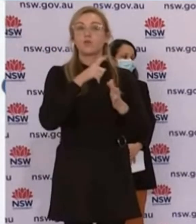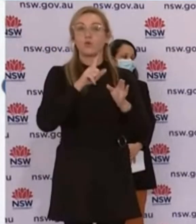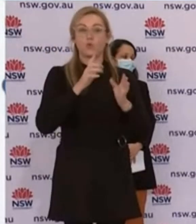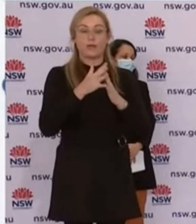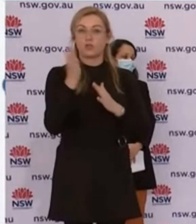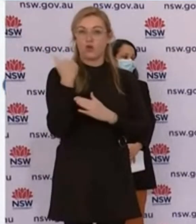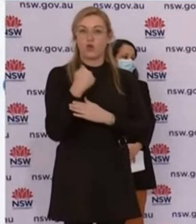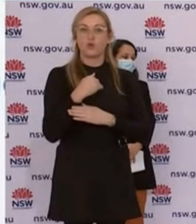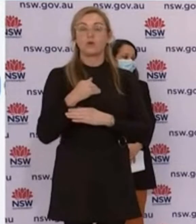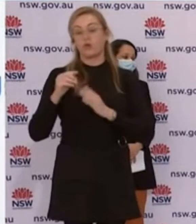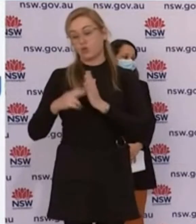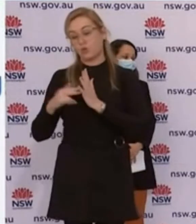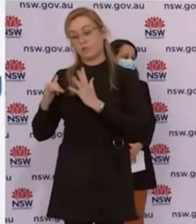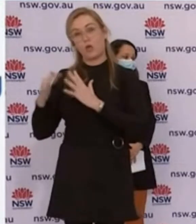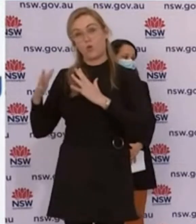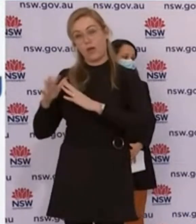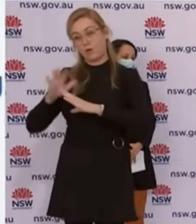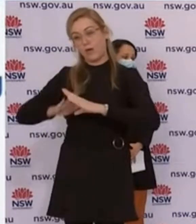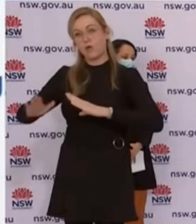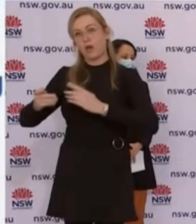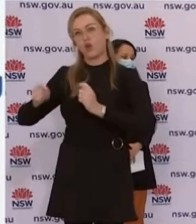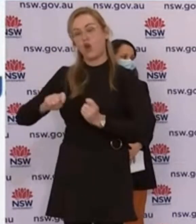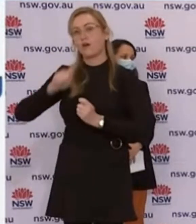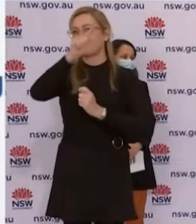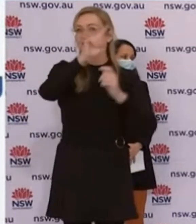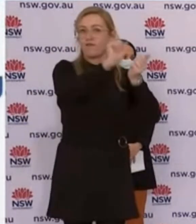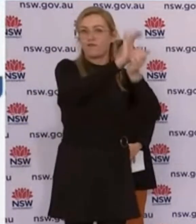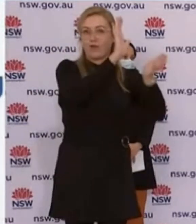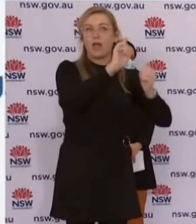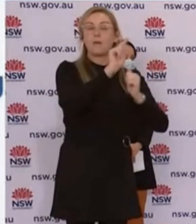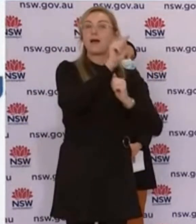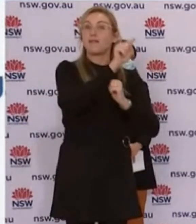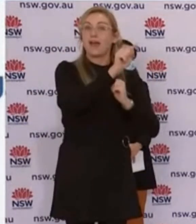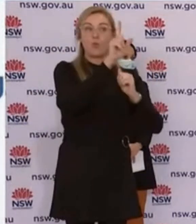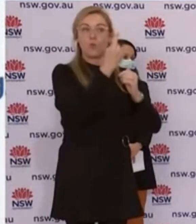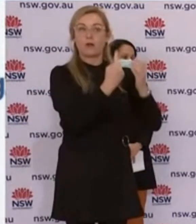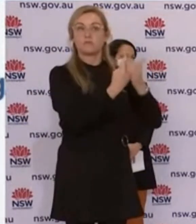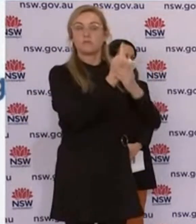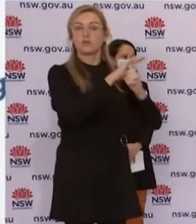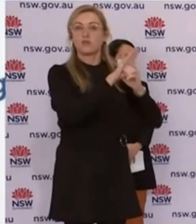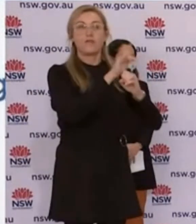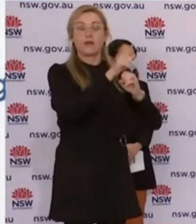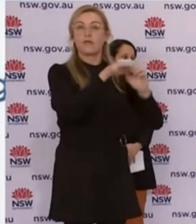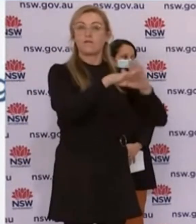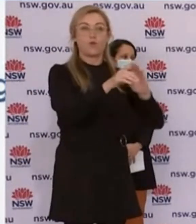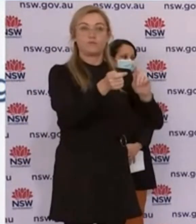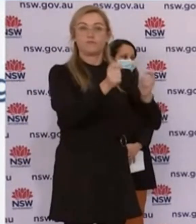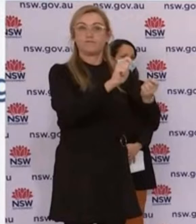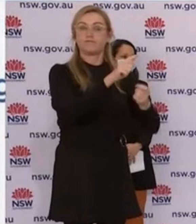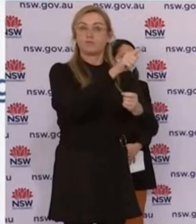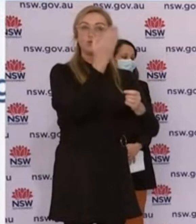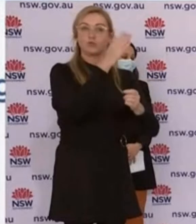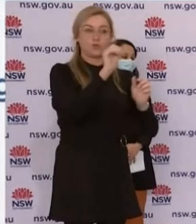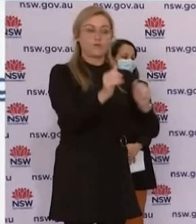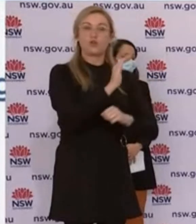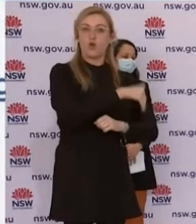Wales had lockdown restrictions. We had a positive case there. That entire LGA moved to learning from home. We have done this in other communities throughout the state